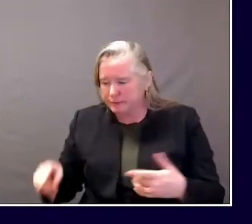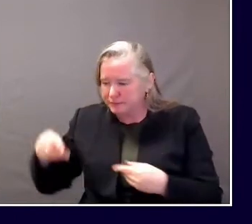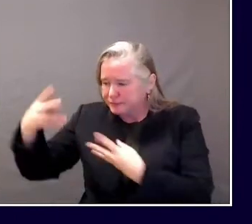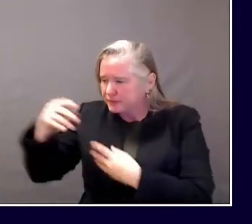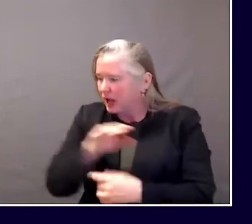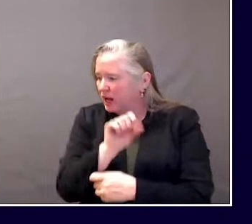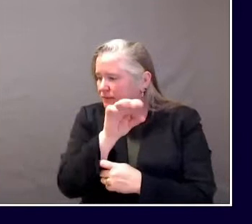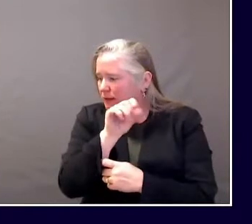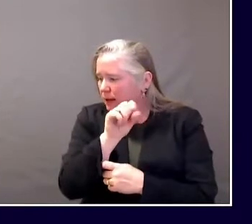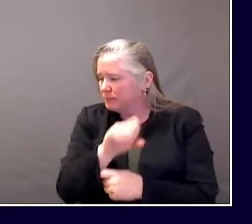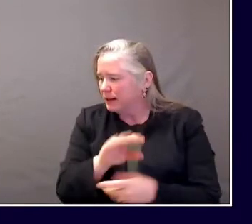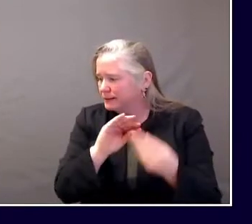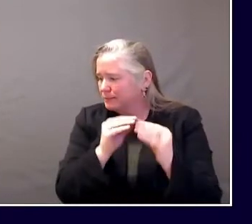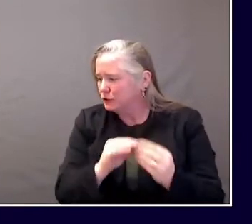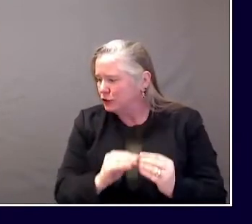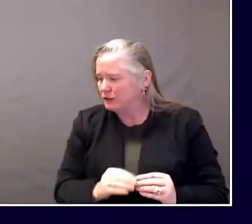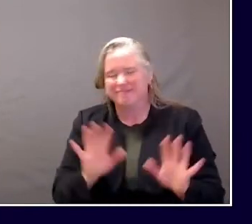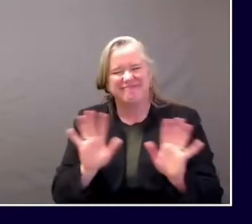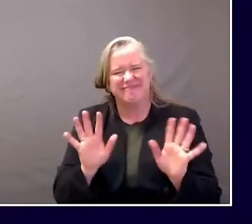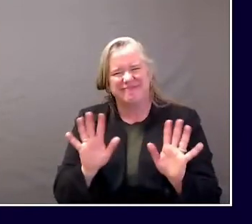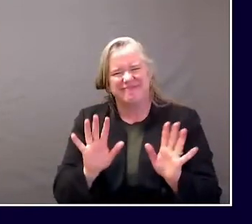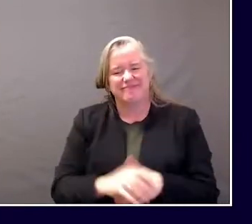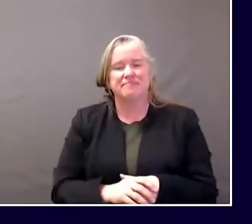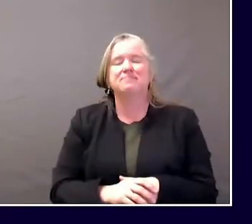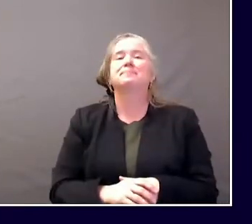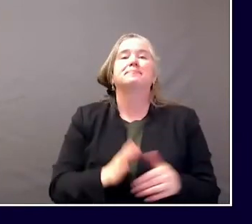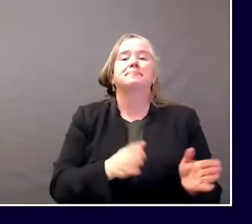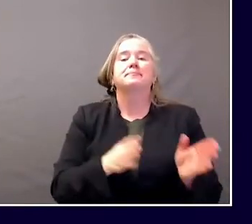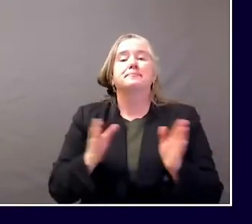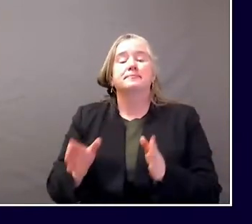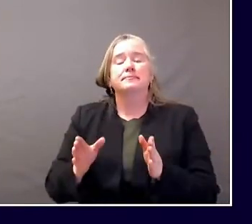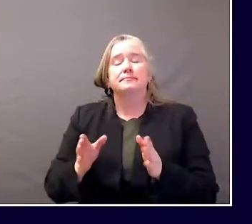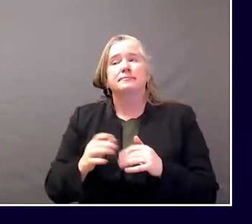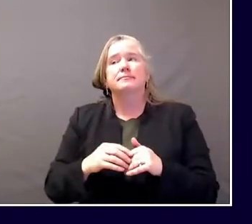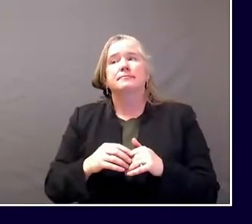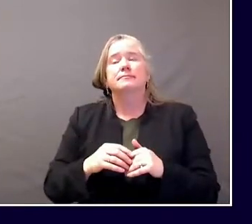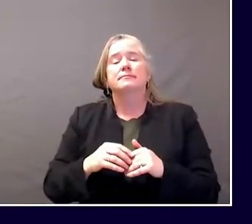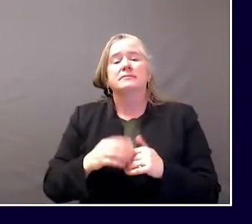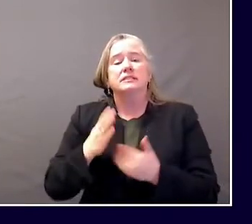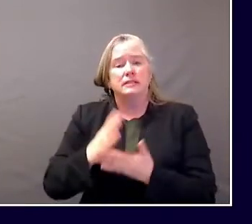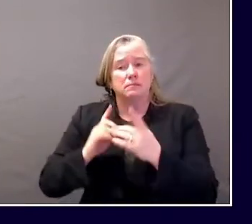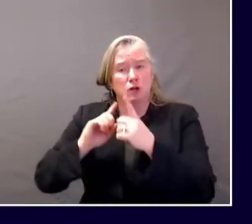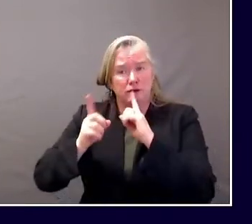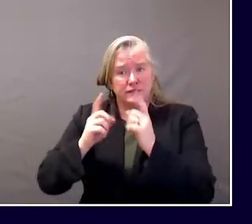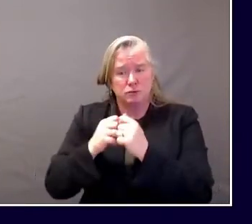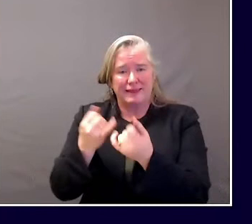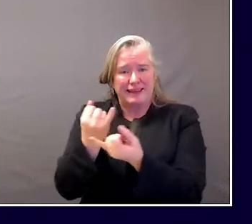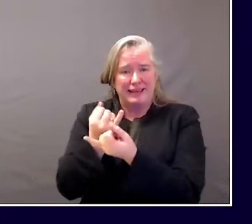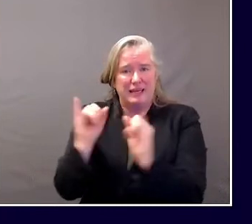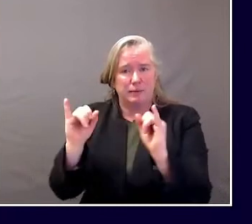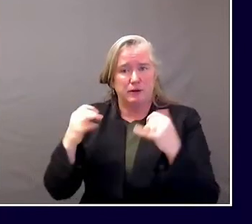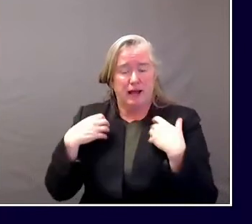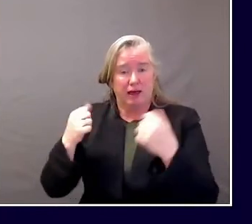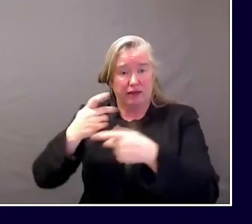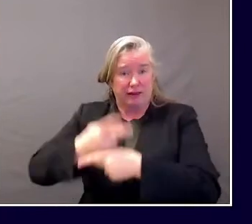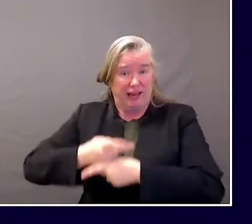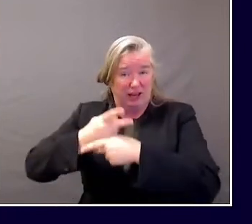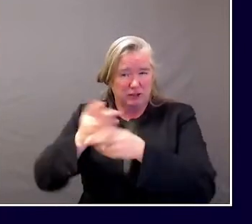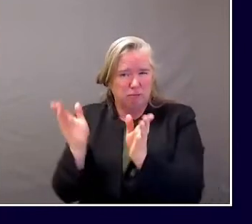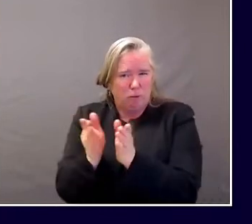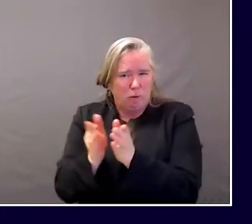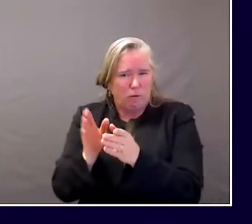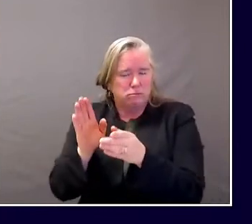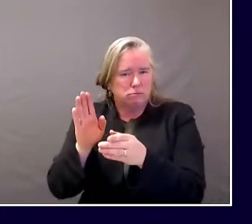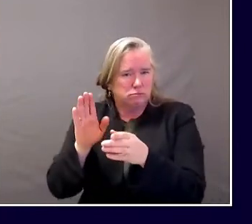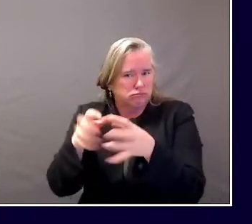understand. The last question I had, there's been some conversations with the independent healthcare practitioners, and it's my understanding that